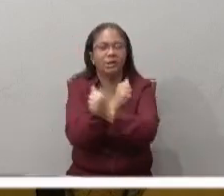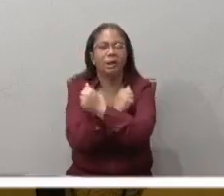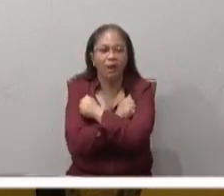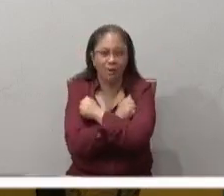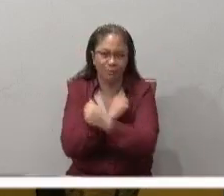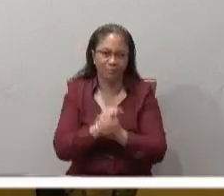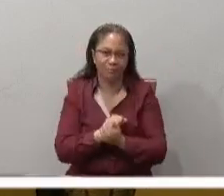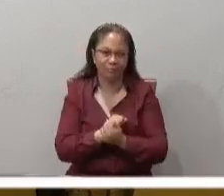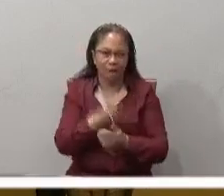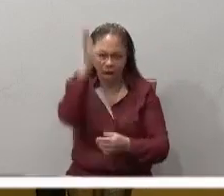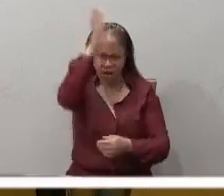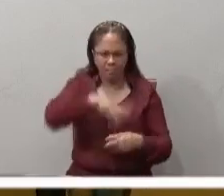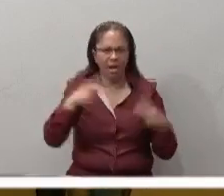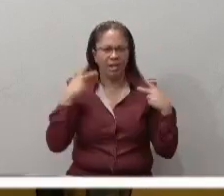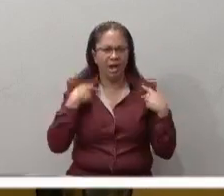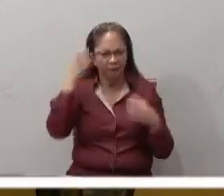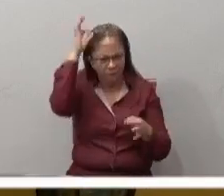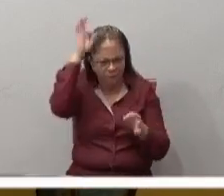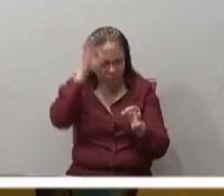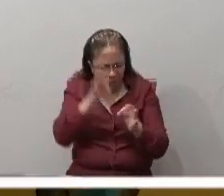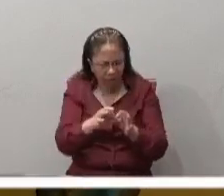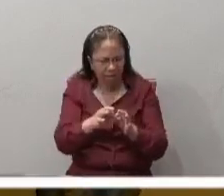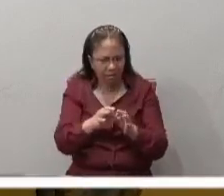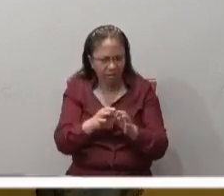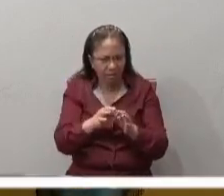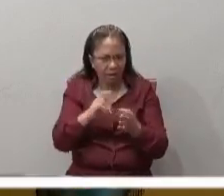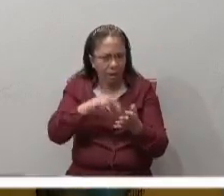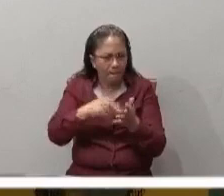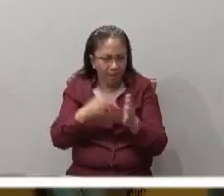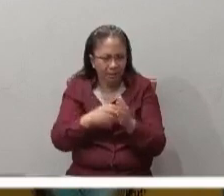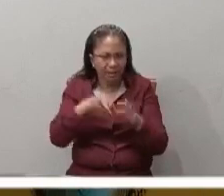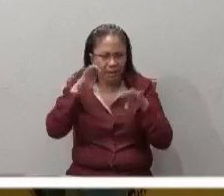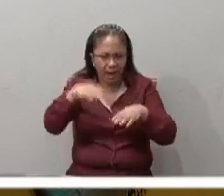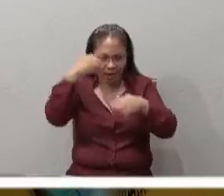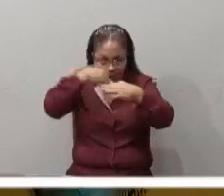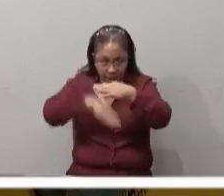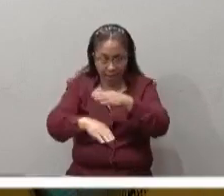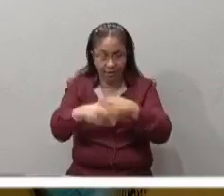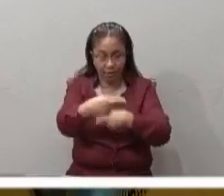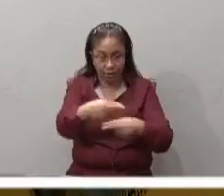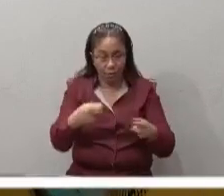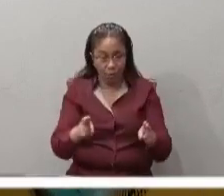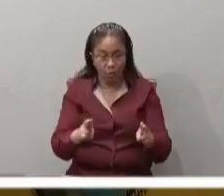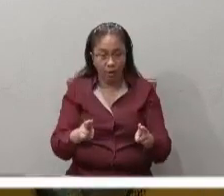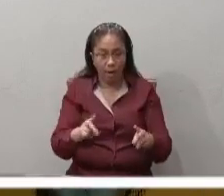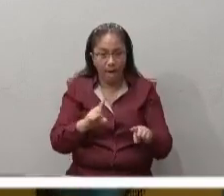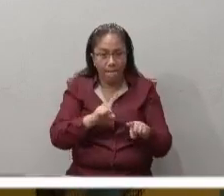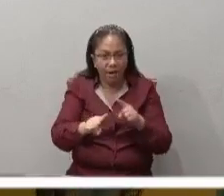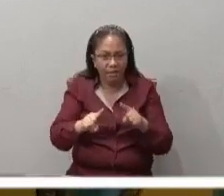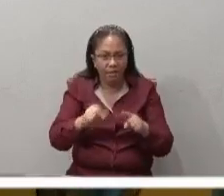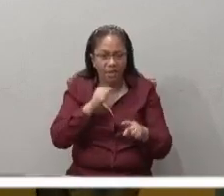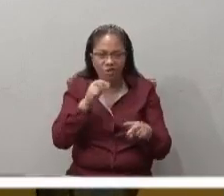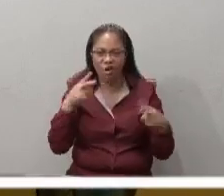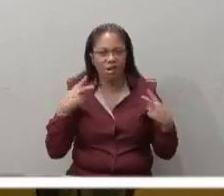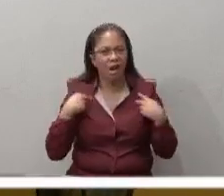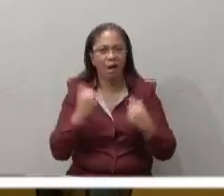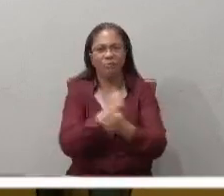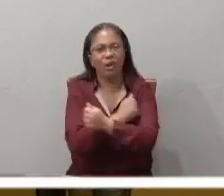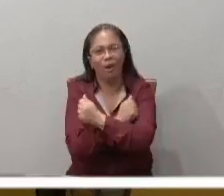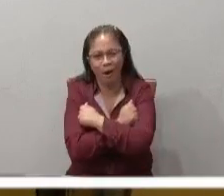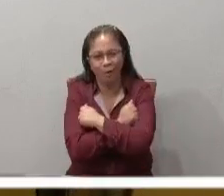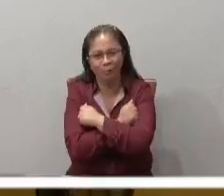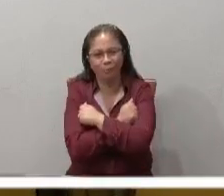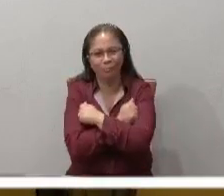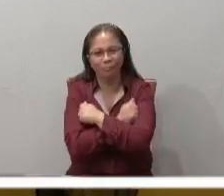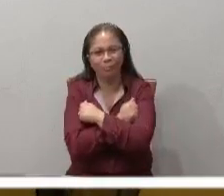The man had faith, and faith allowed him into the banquet hall. But he did not have love. And therefore he was